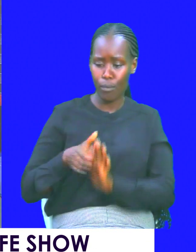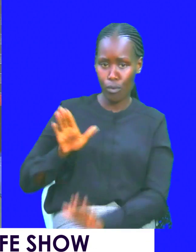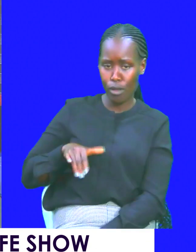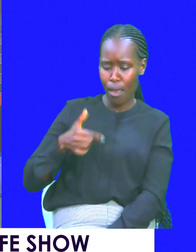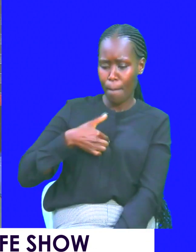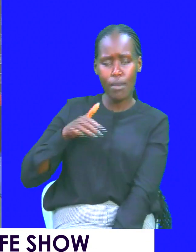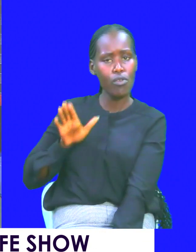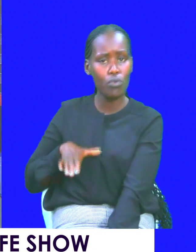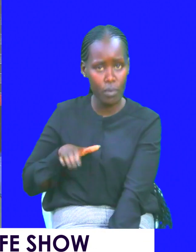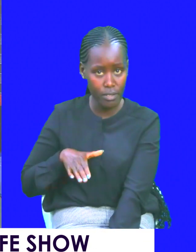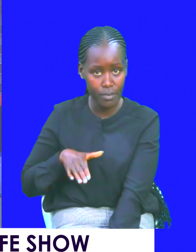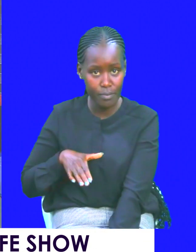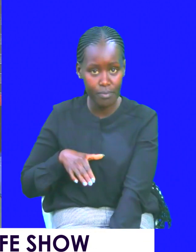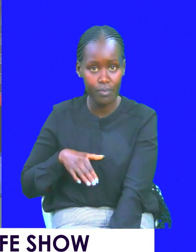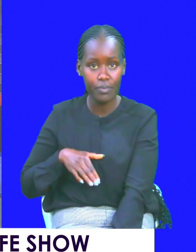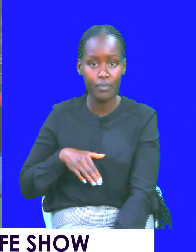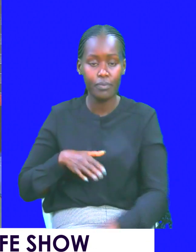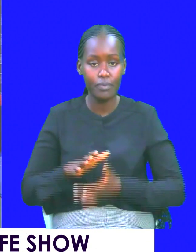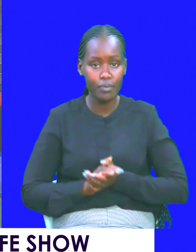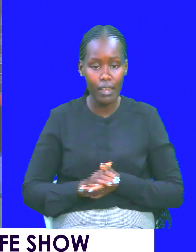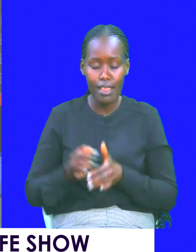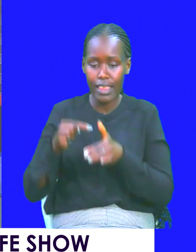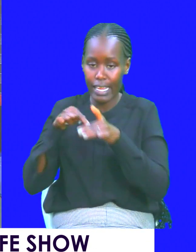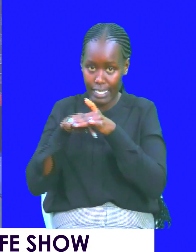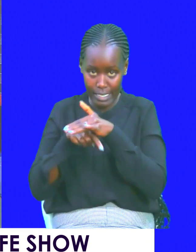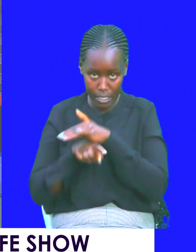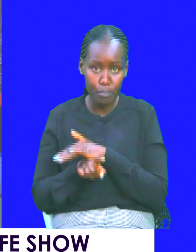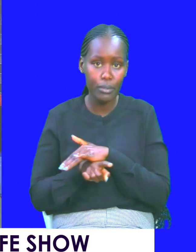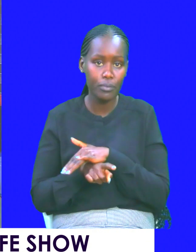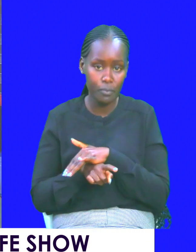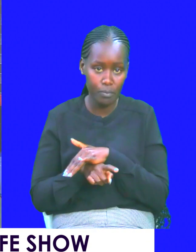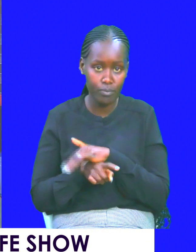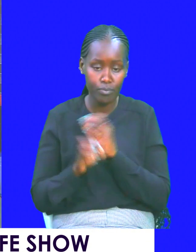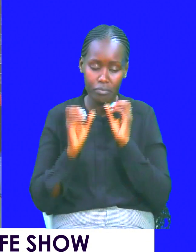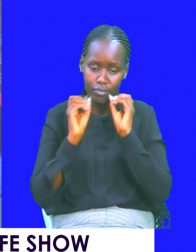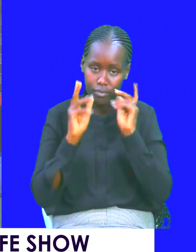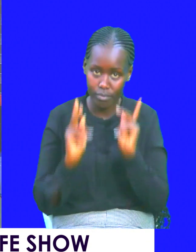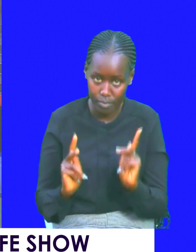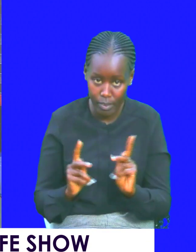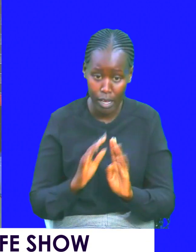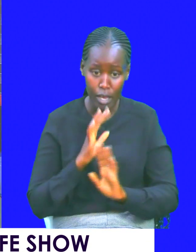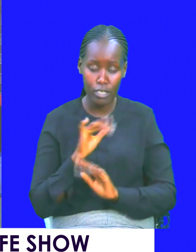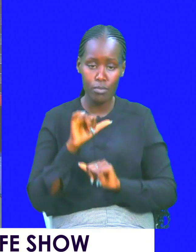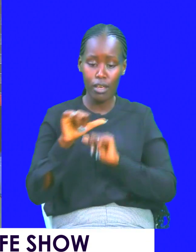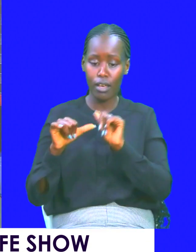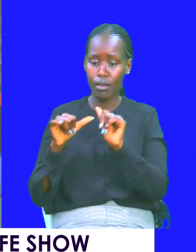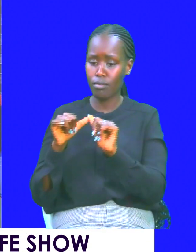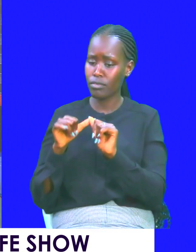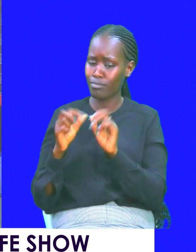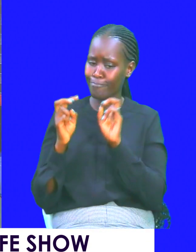a woman, they are going deeper. Okay, let me just speak on that issue of